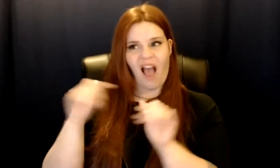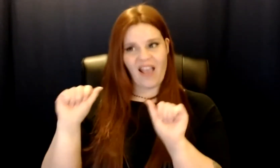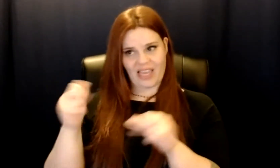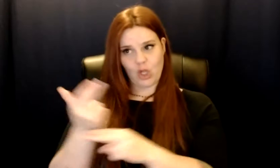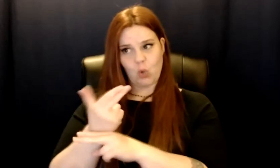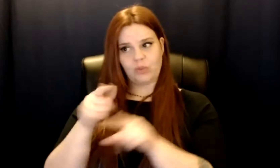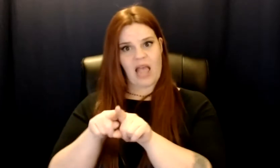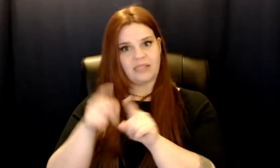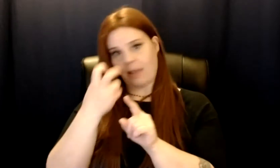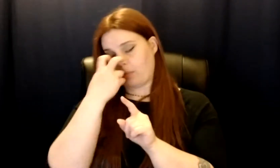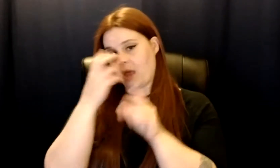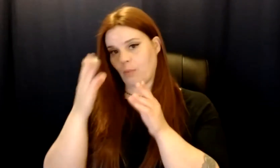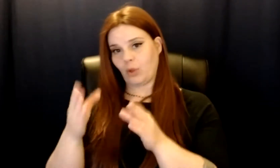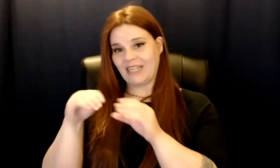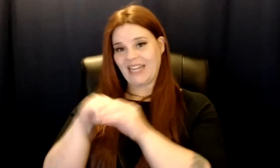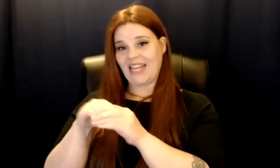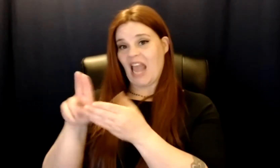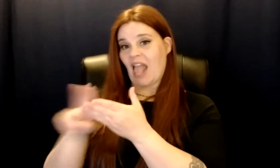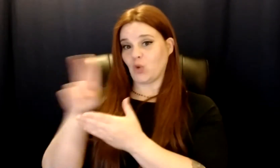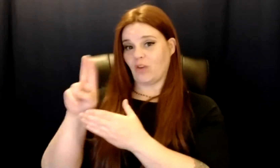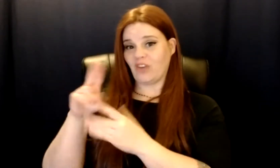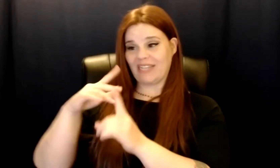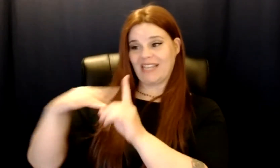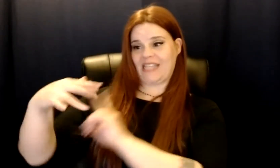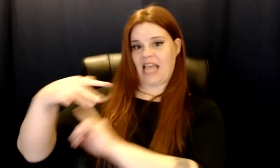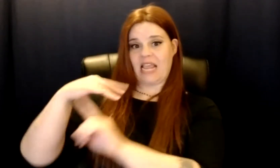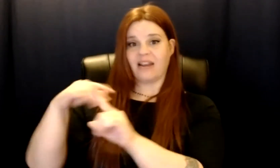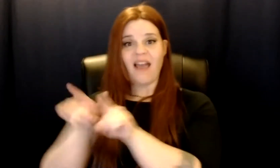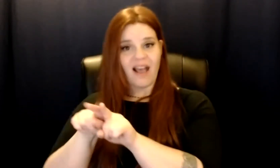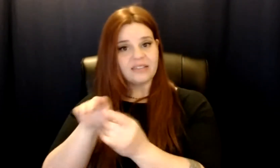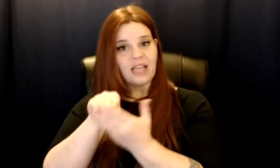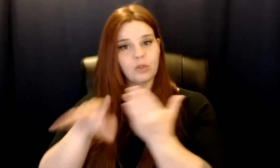blind person in a university setting as a student